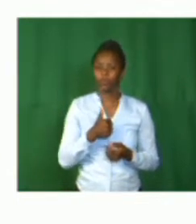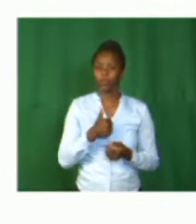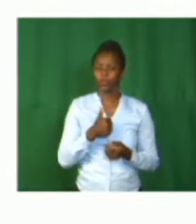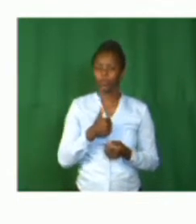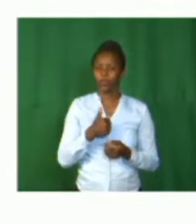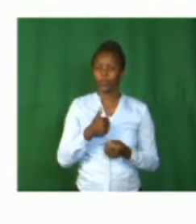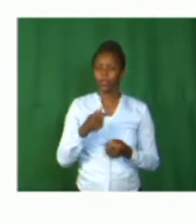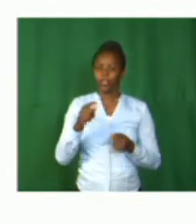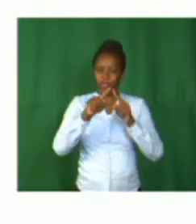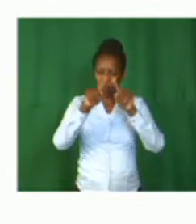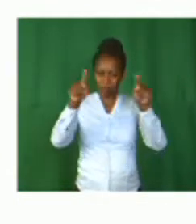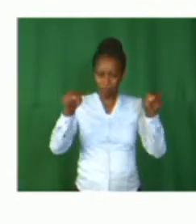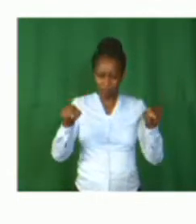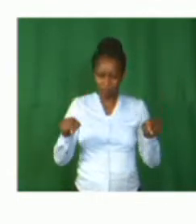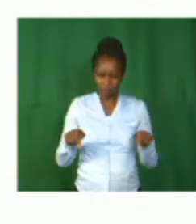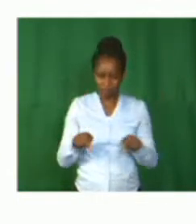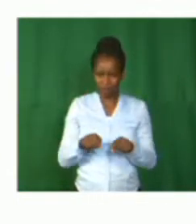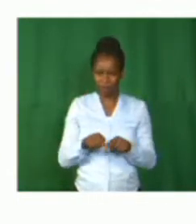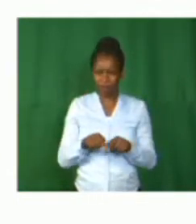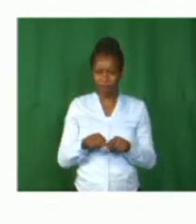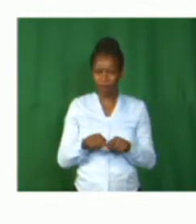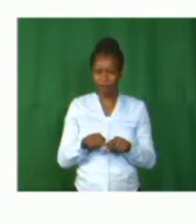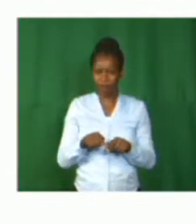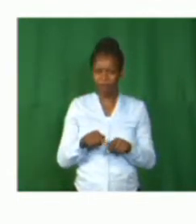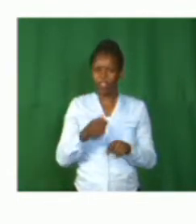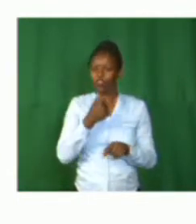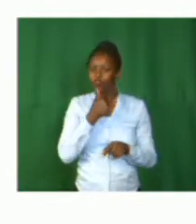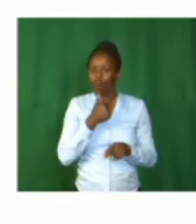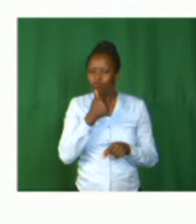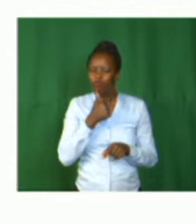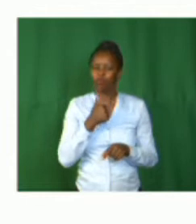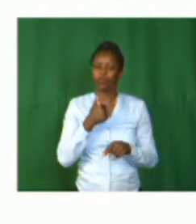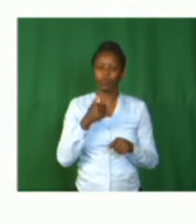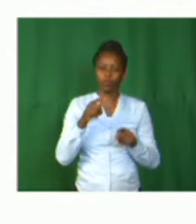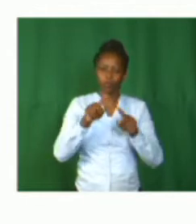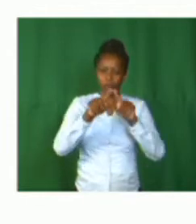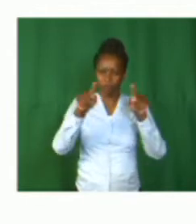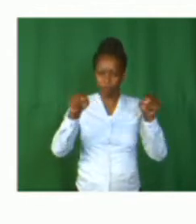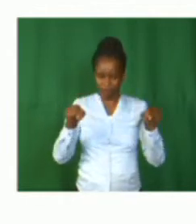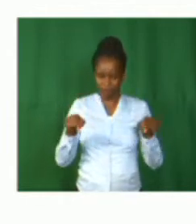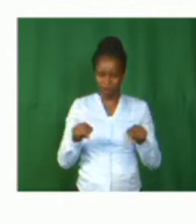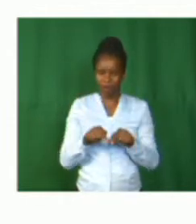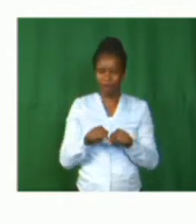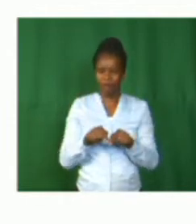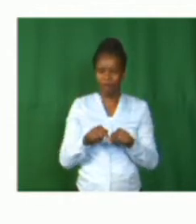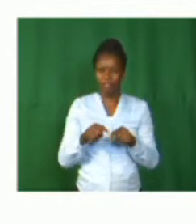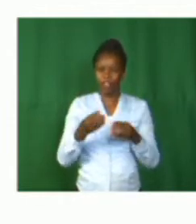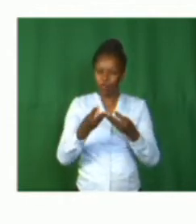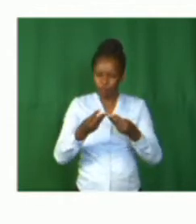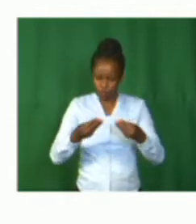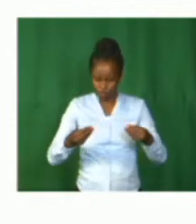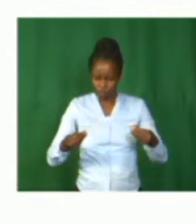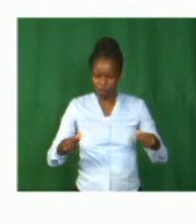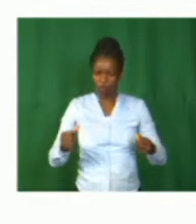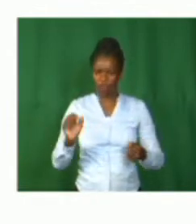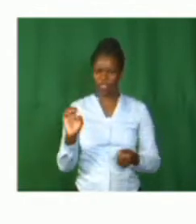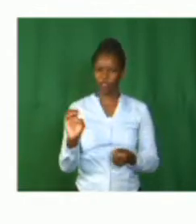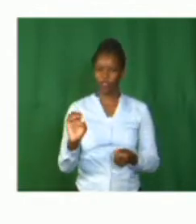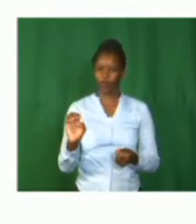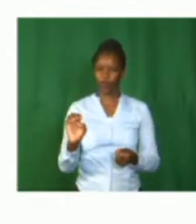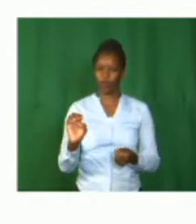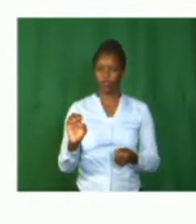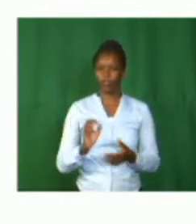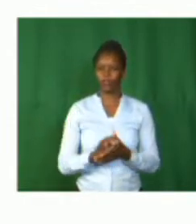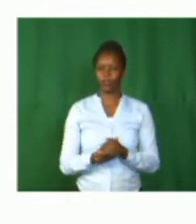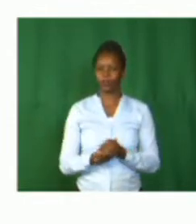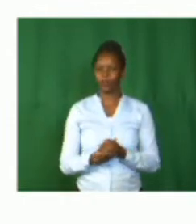this graph now. Use the graph is very important, that one. We are to use the graph to solve the equations, these